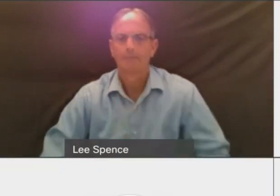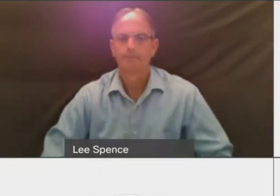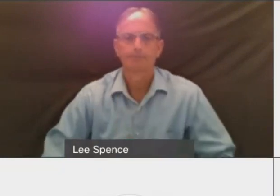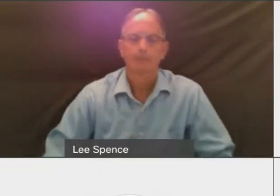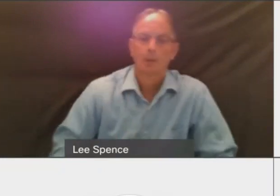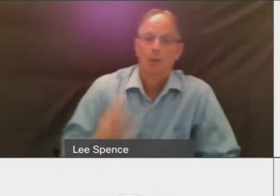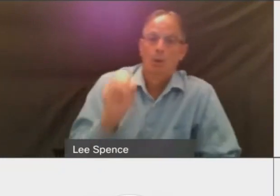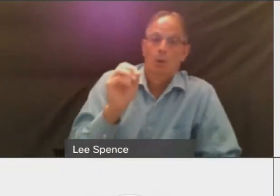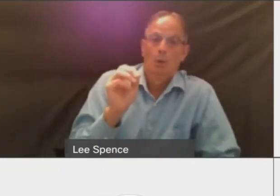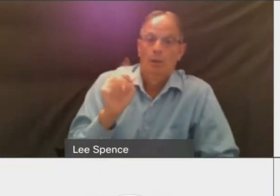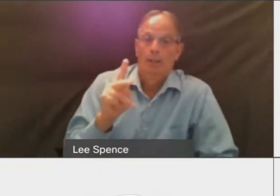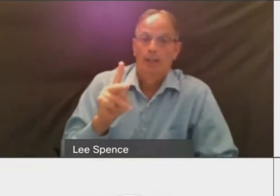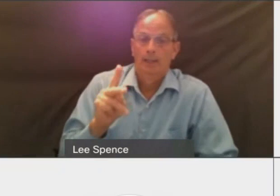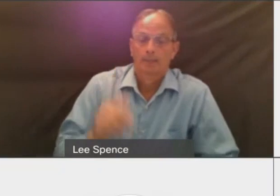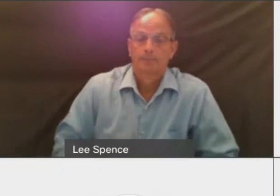Okay.